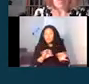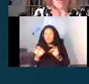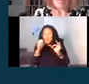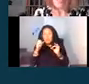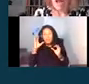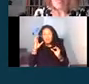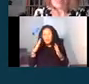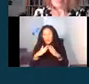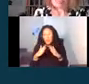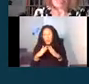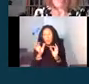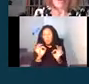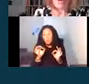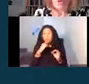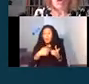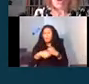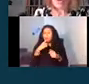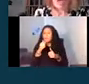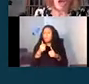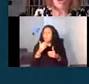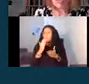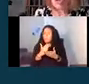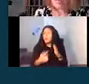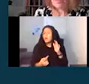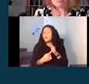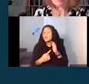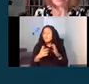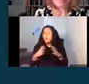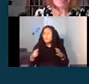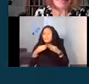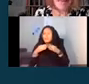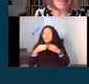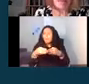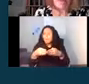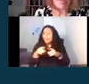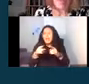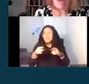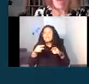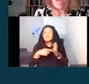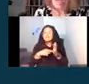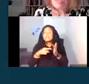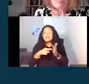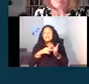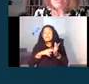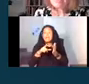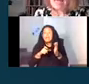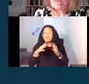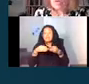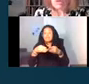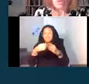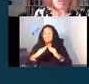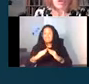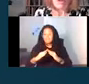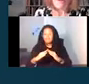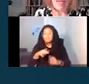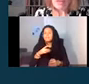at home, but they were rapidly becoming crucial for large ships, such as the Titanic. During the Second